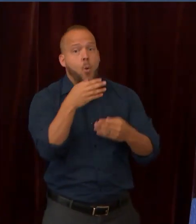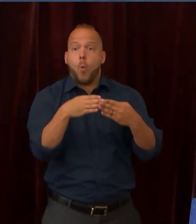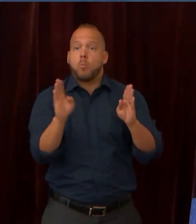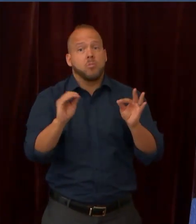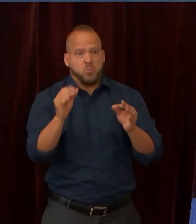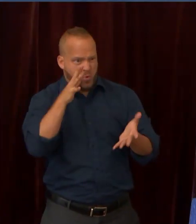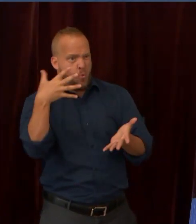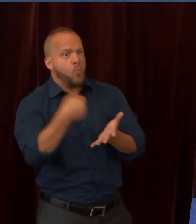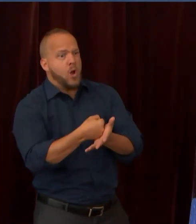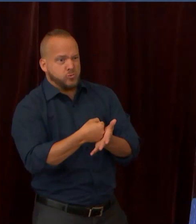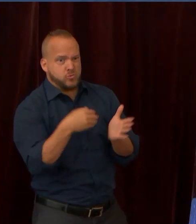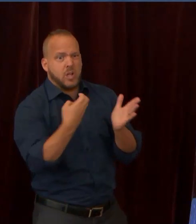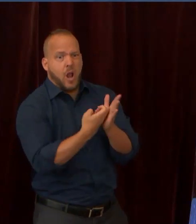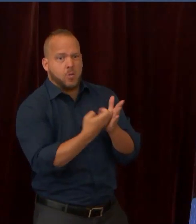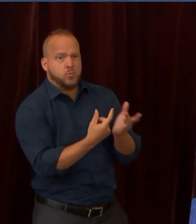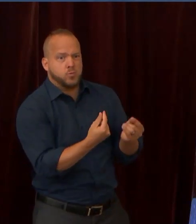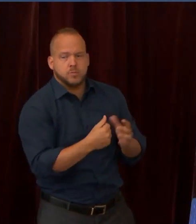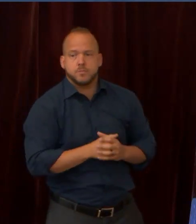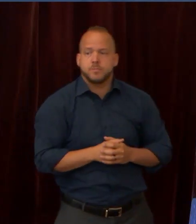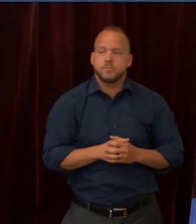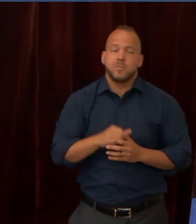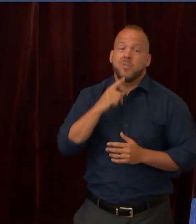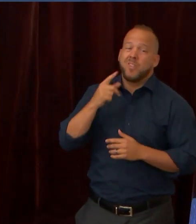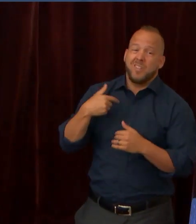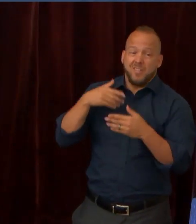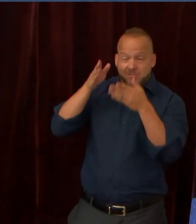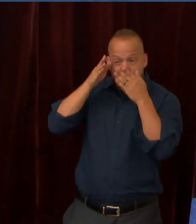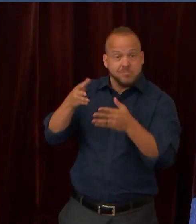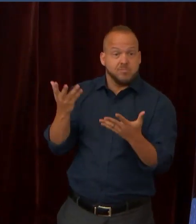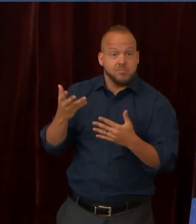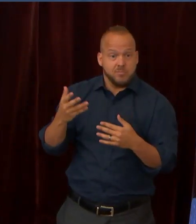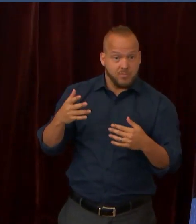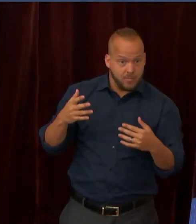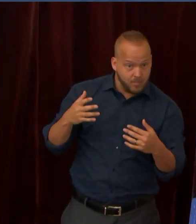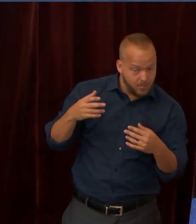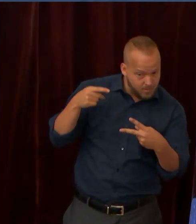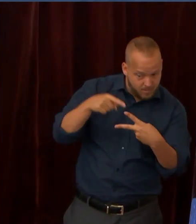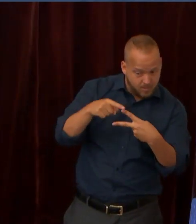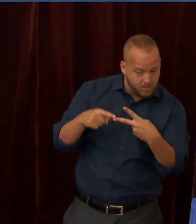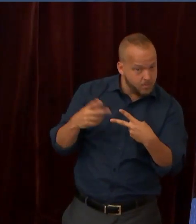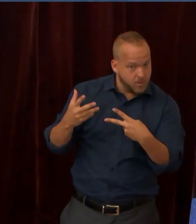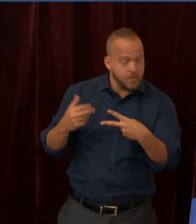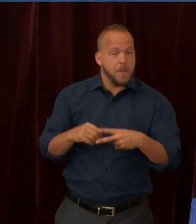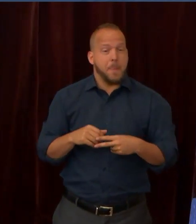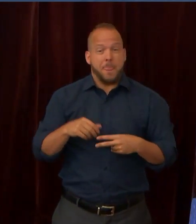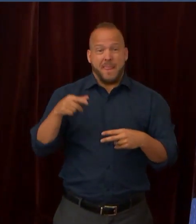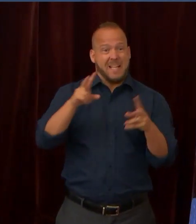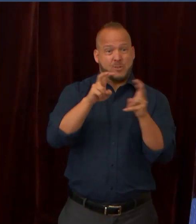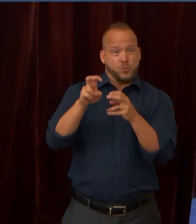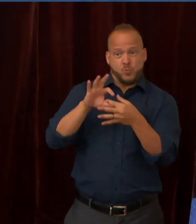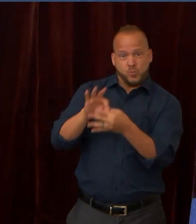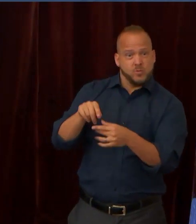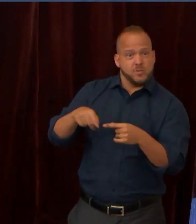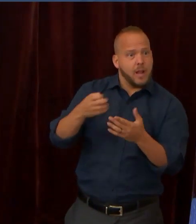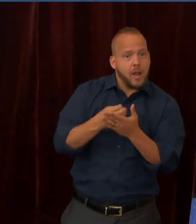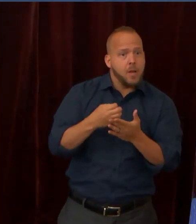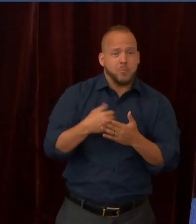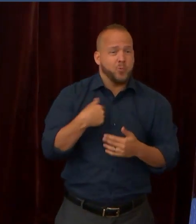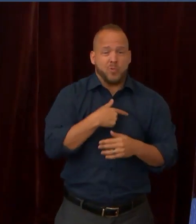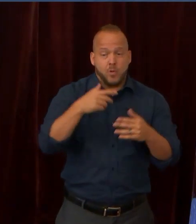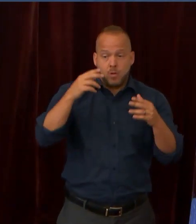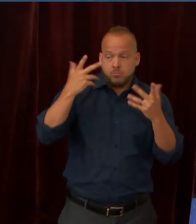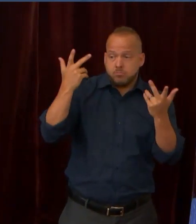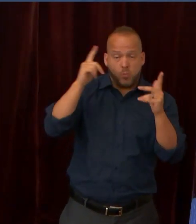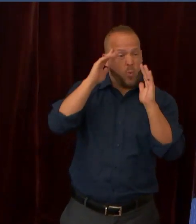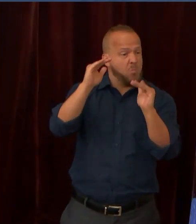June? Well, as I said, we are hopeful that our joint success, that as citizens help out on